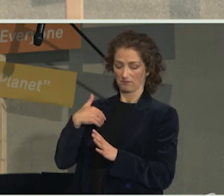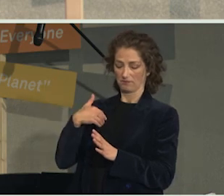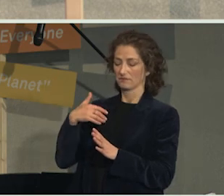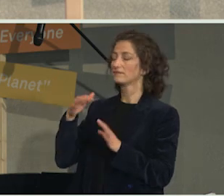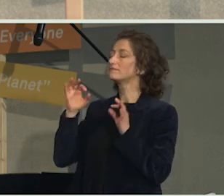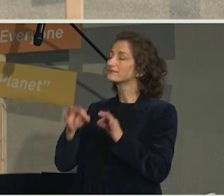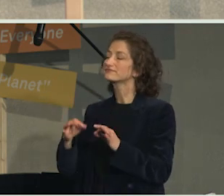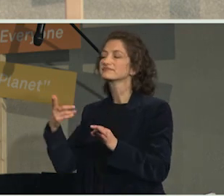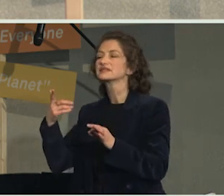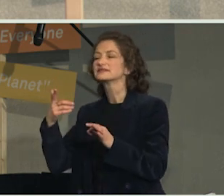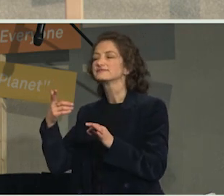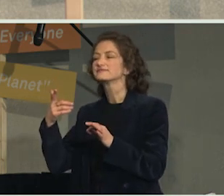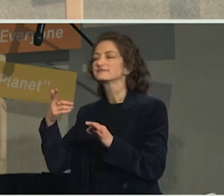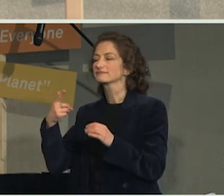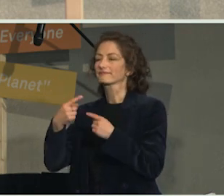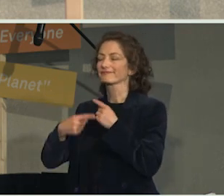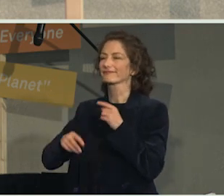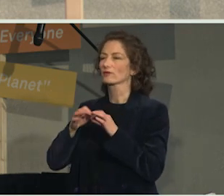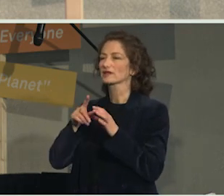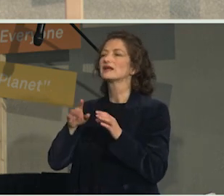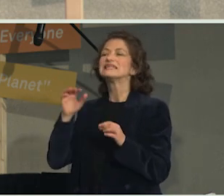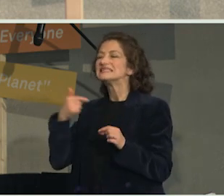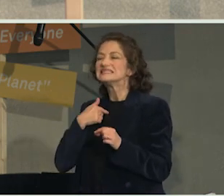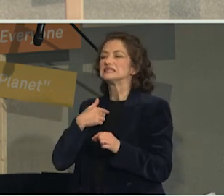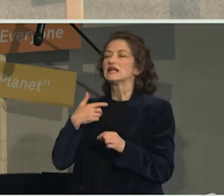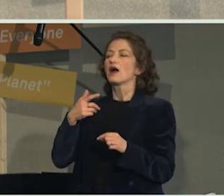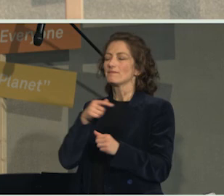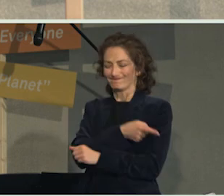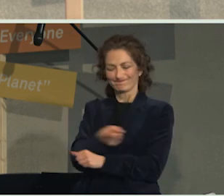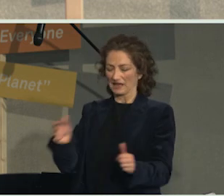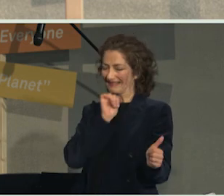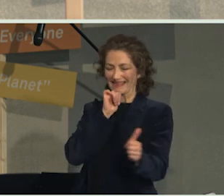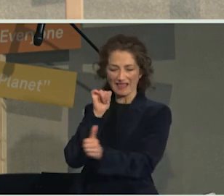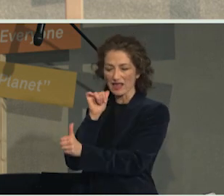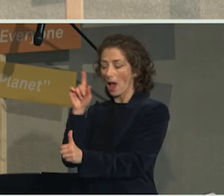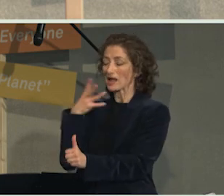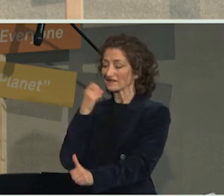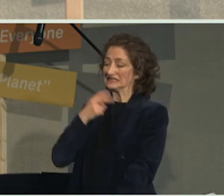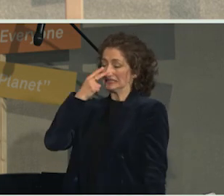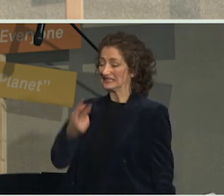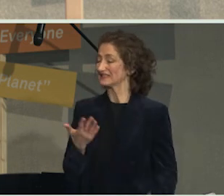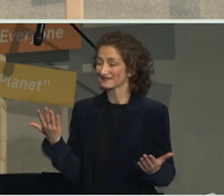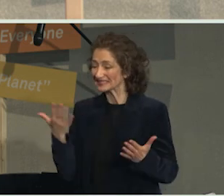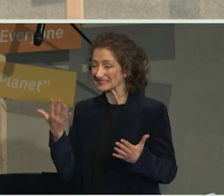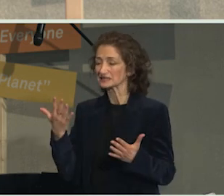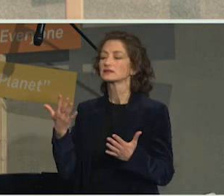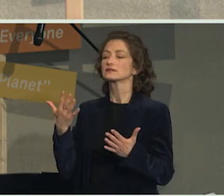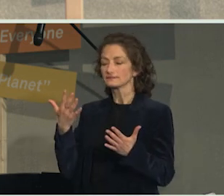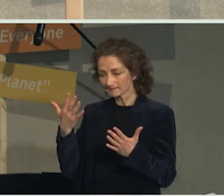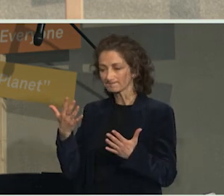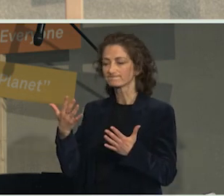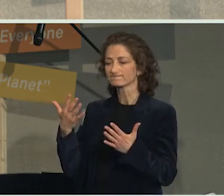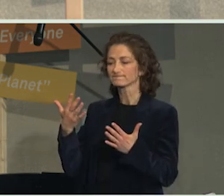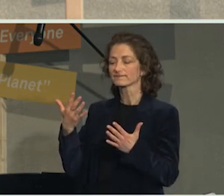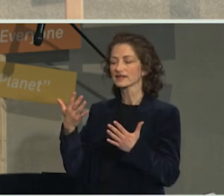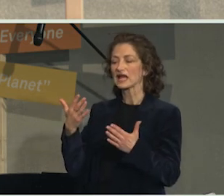with a robust commitment to intersectionality. And it's also why, in the struggle of civil and human rights,